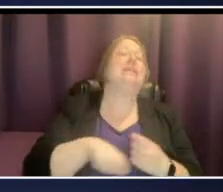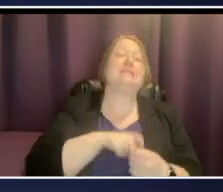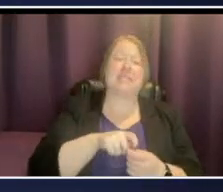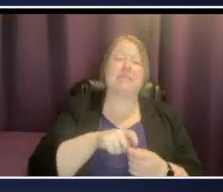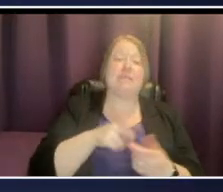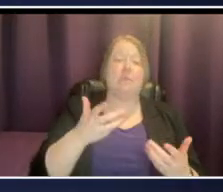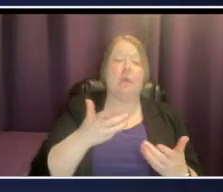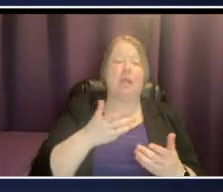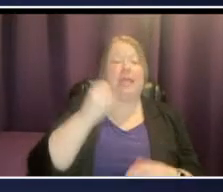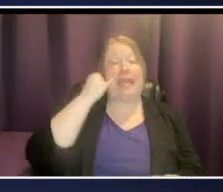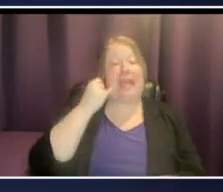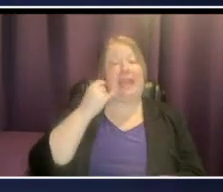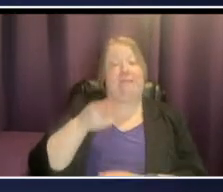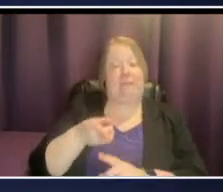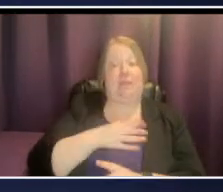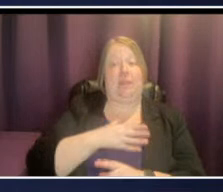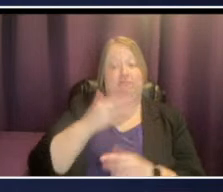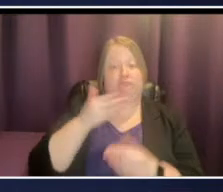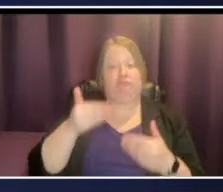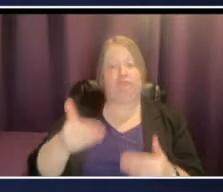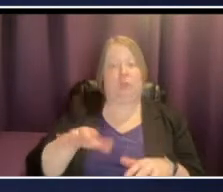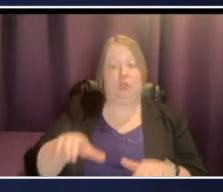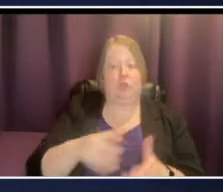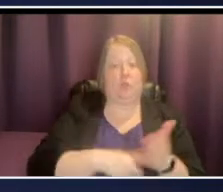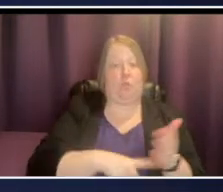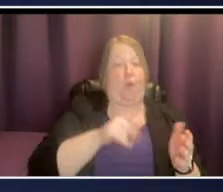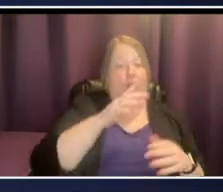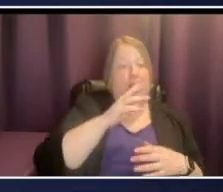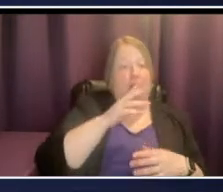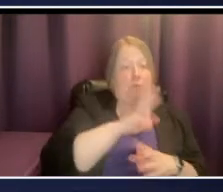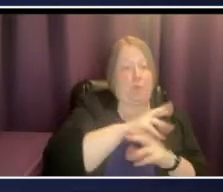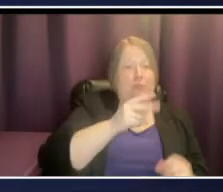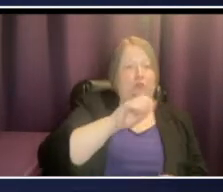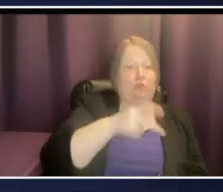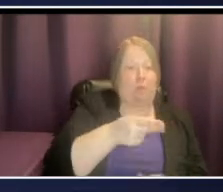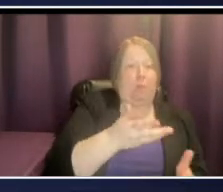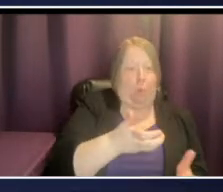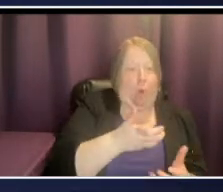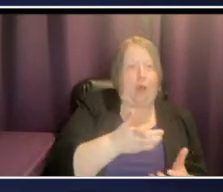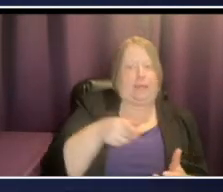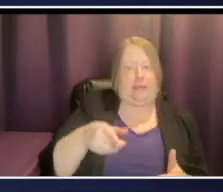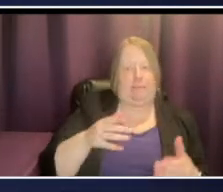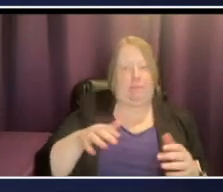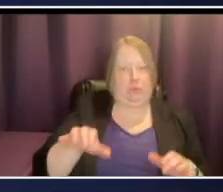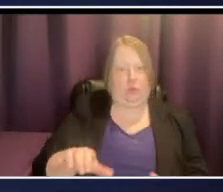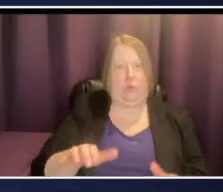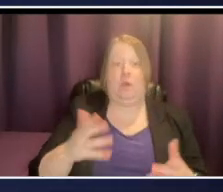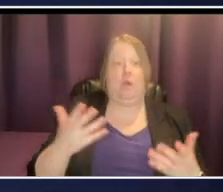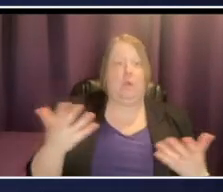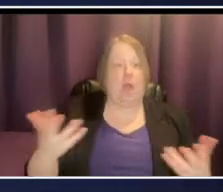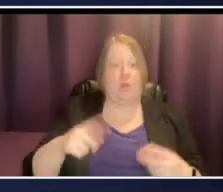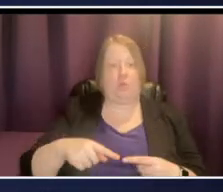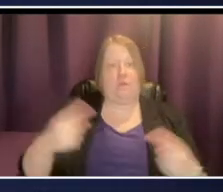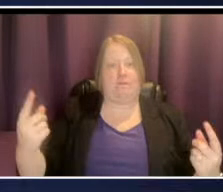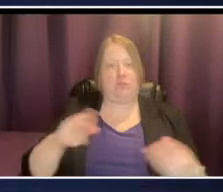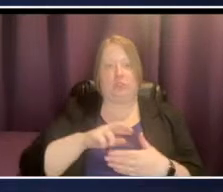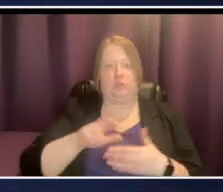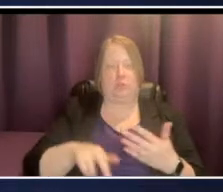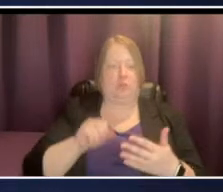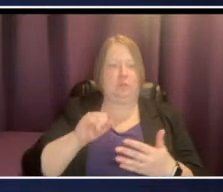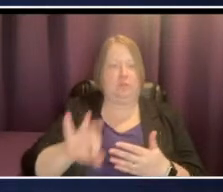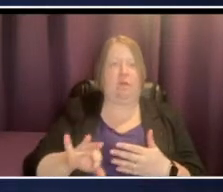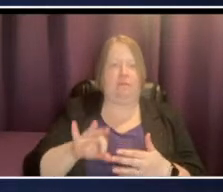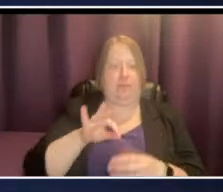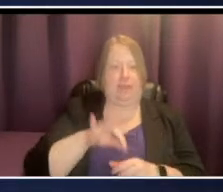do what President Trump wanted him to do, reverse the results of the election in the joint session the next day,